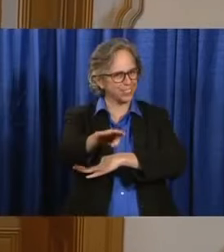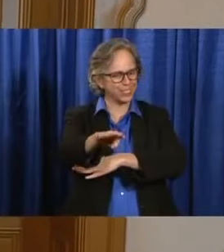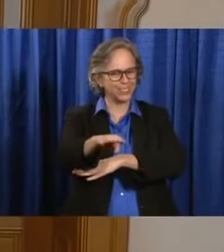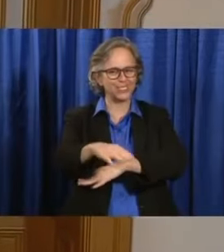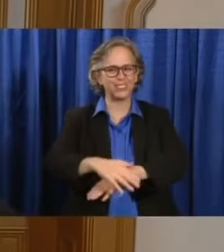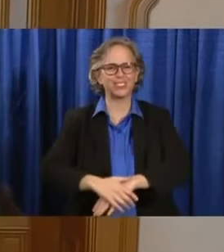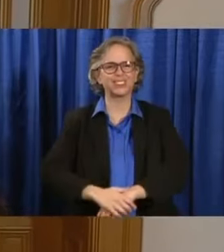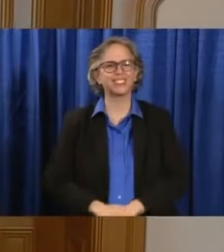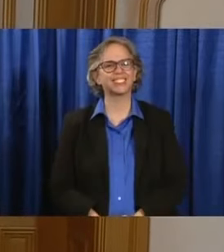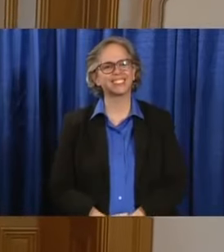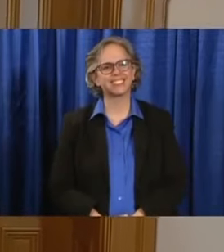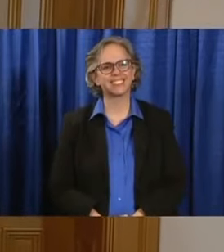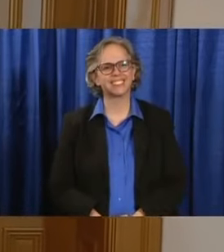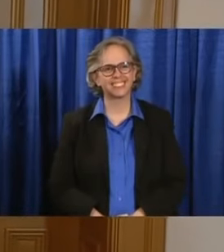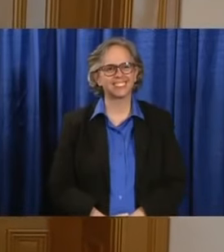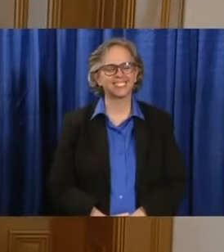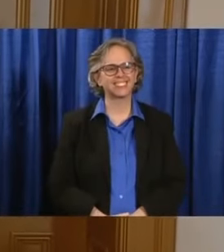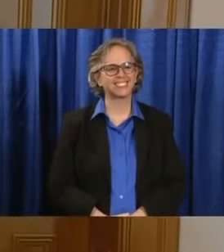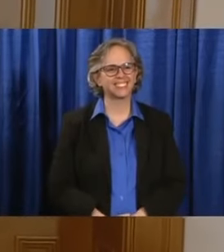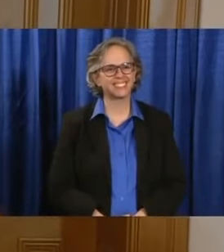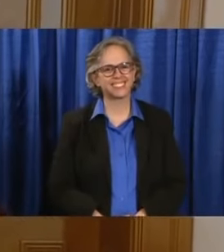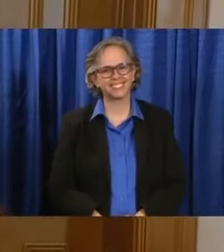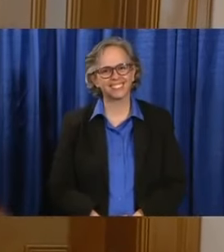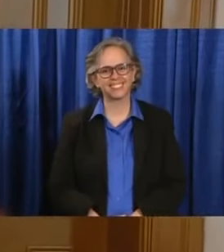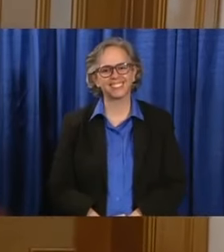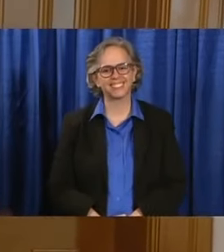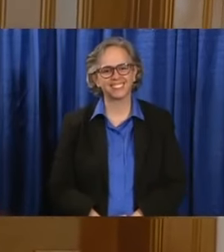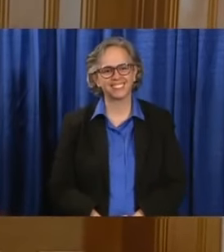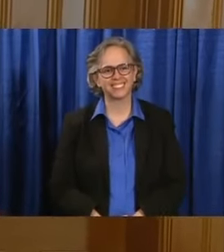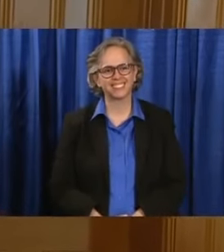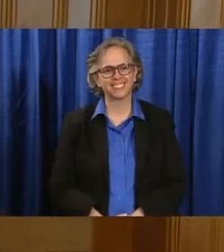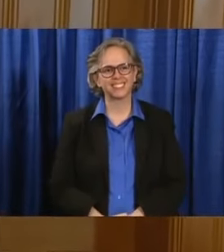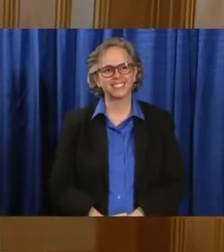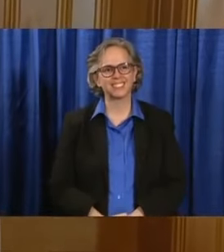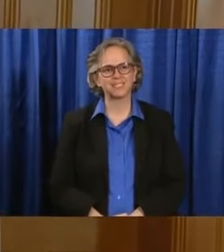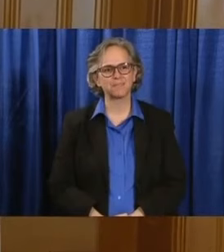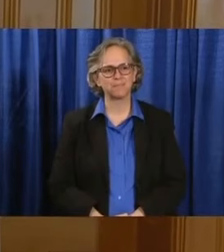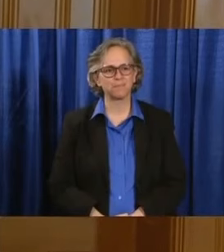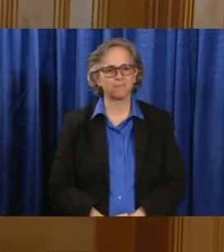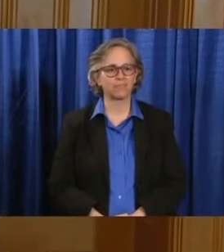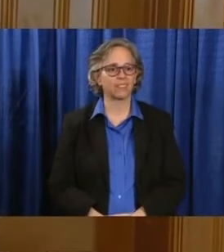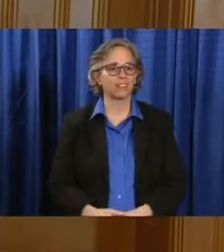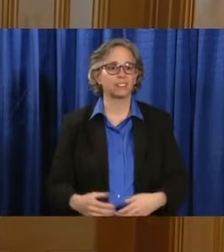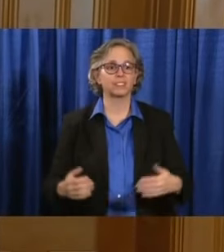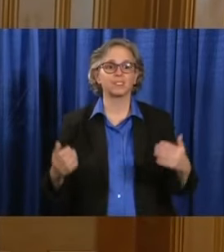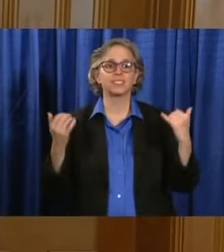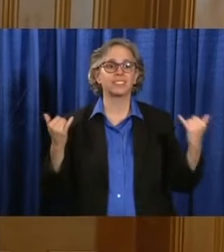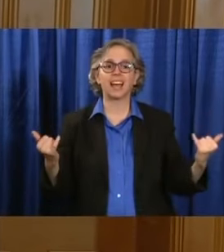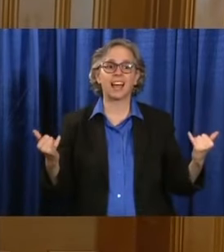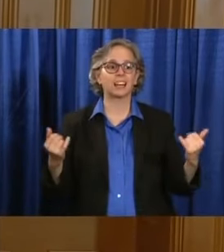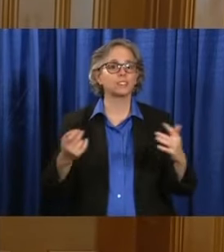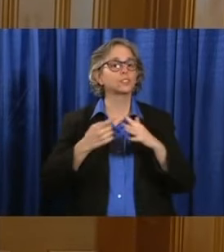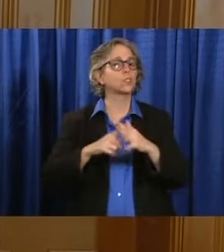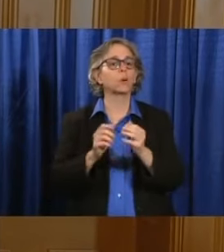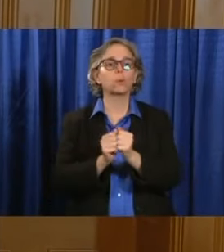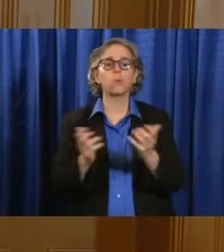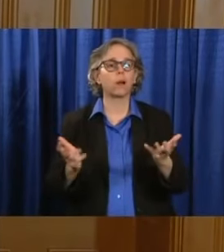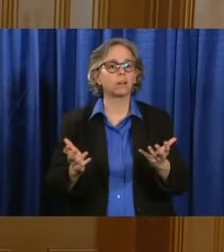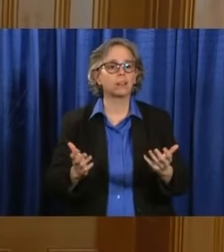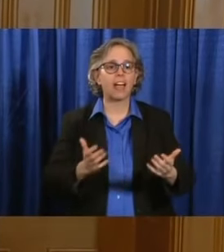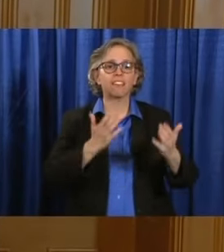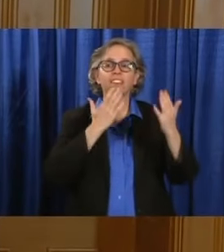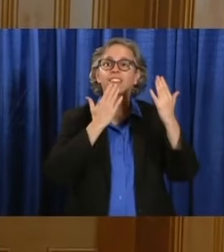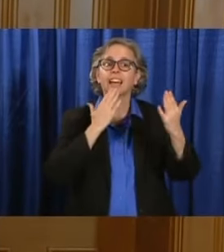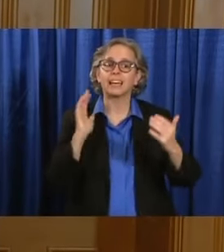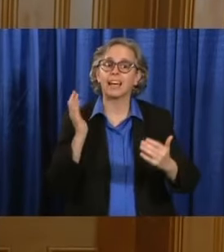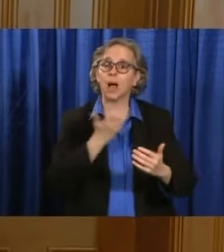Currently, 3,312 cases of coronavirus here in Ohio with 91 deaths. Let's listen in. Our administrators,